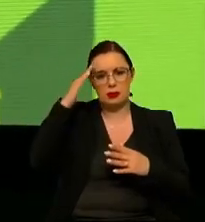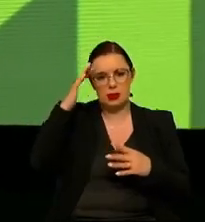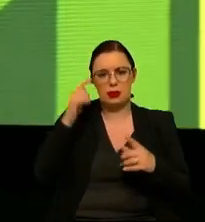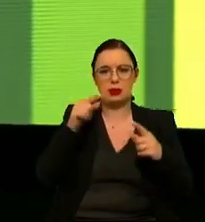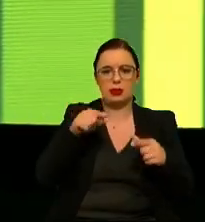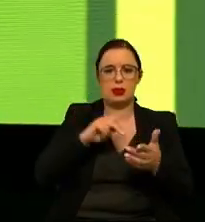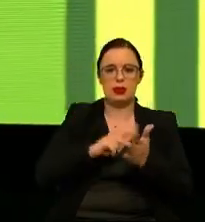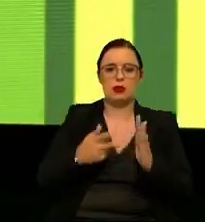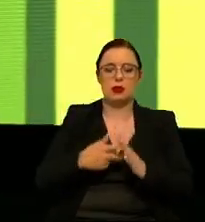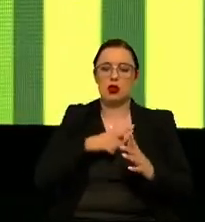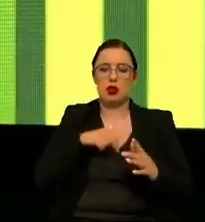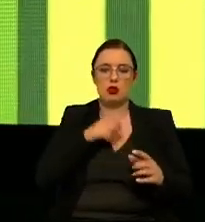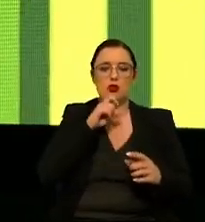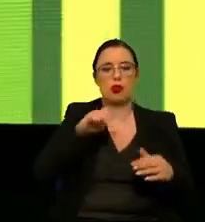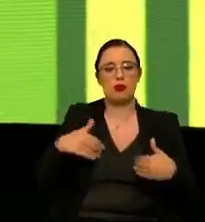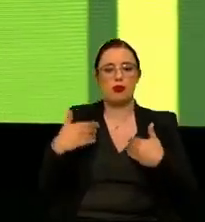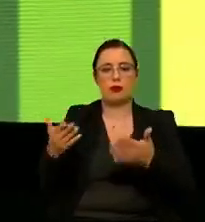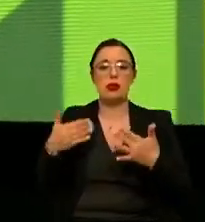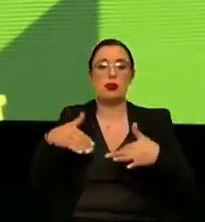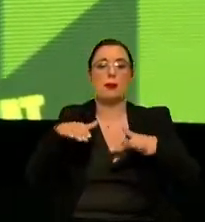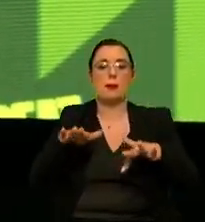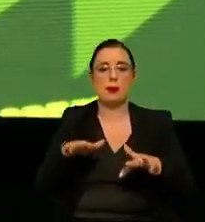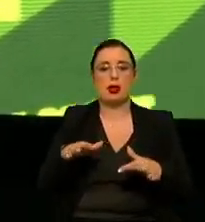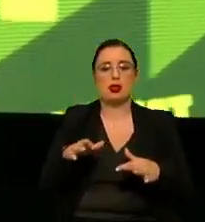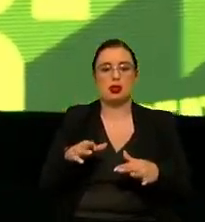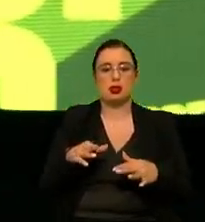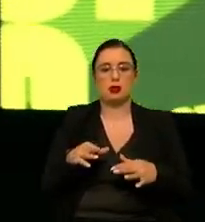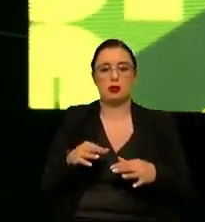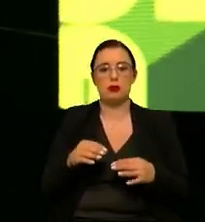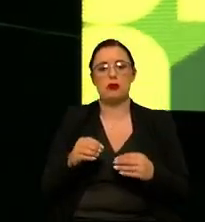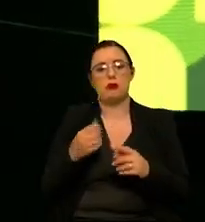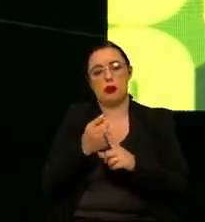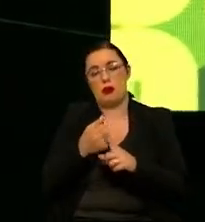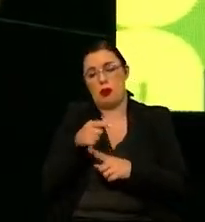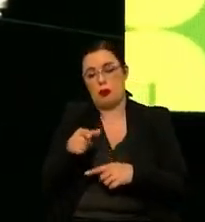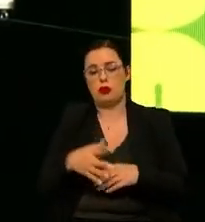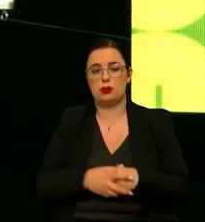technologies are going to offer us, but we have a solid ground to build on top of.